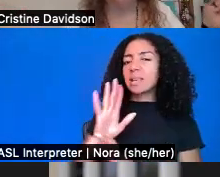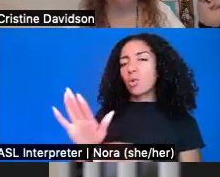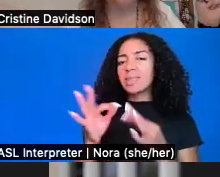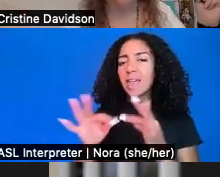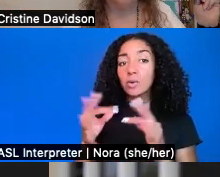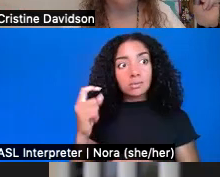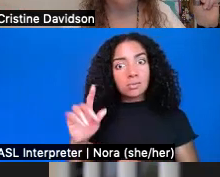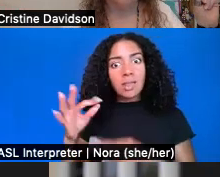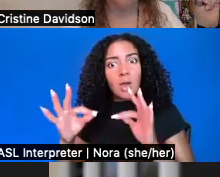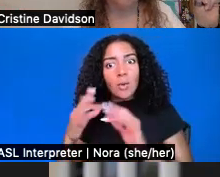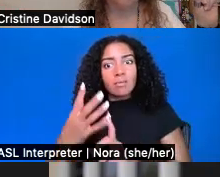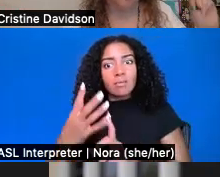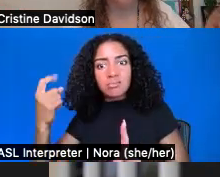play.